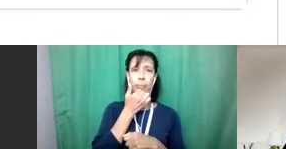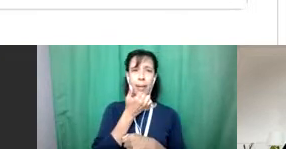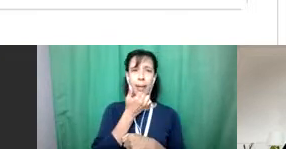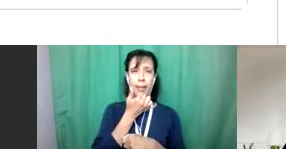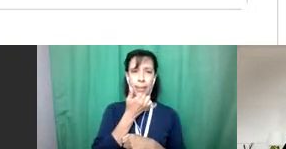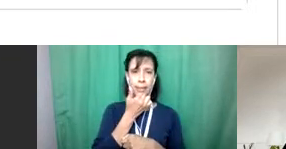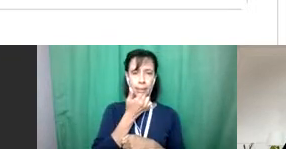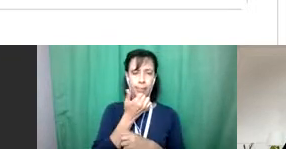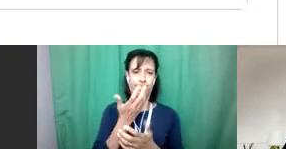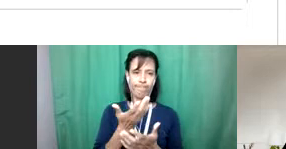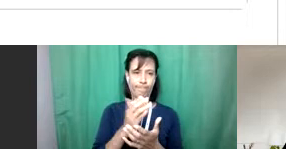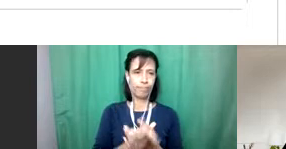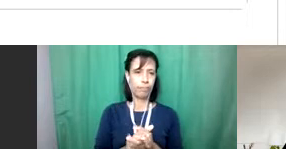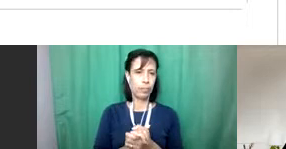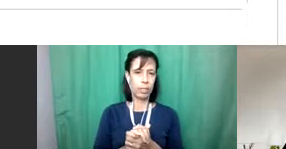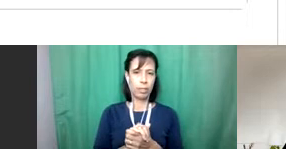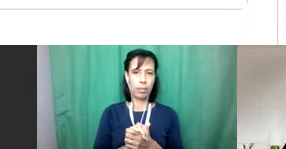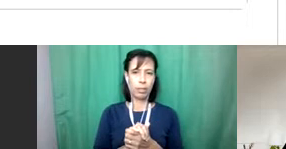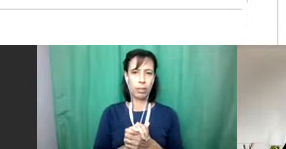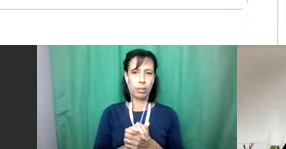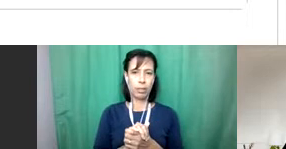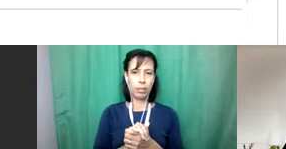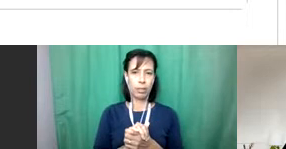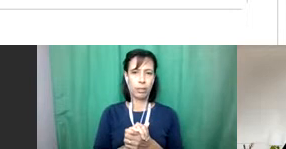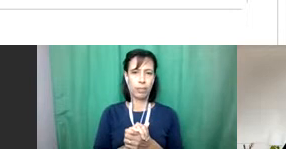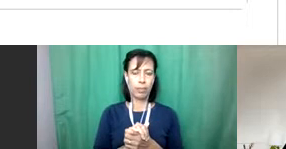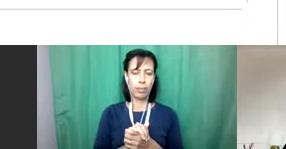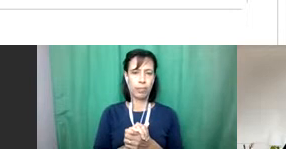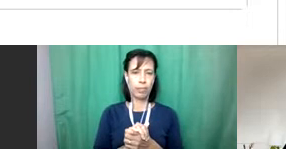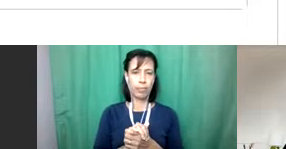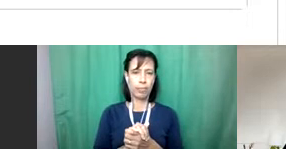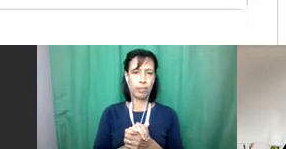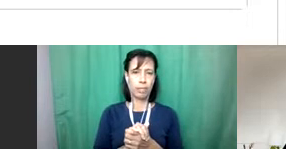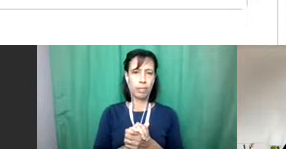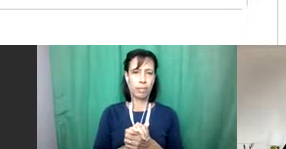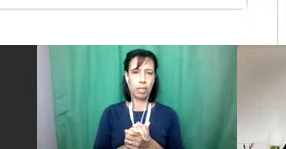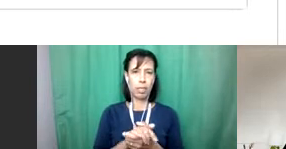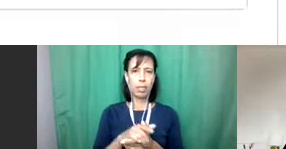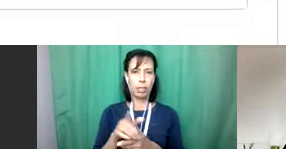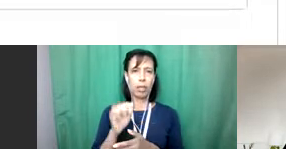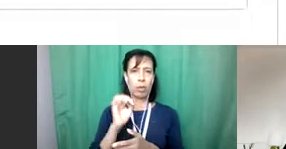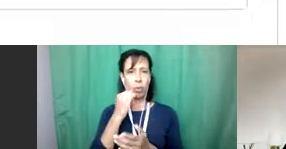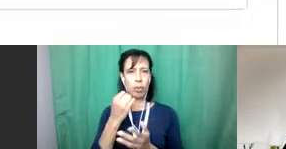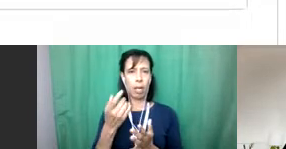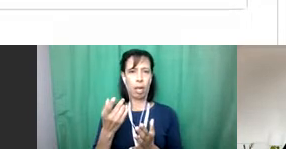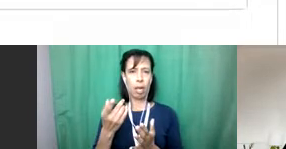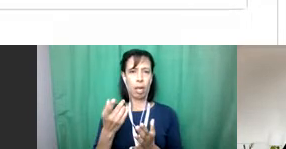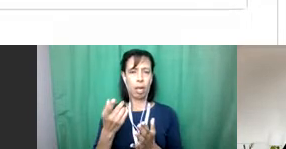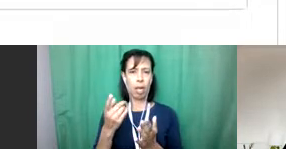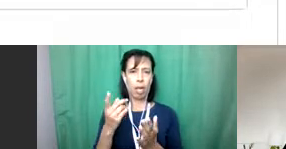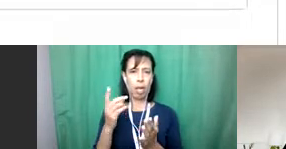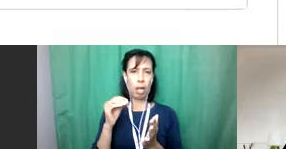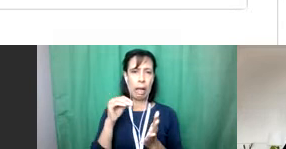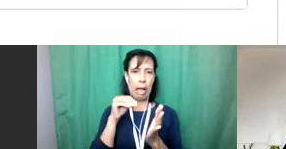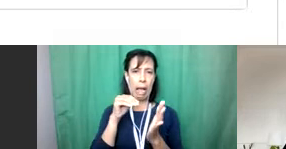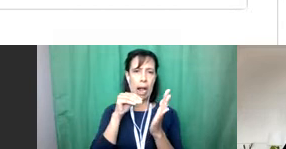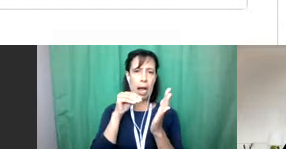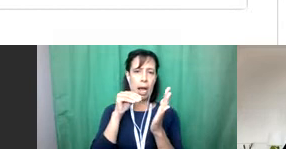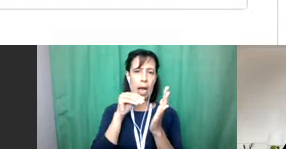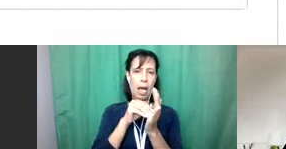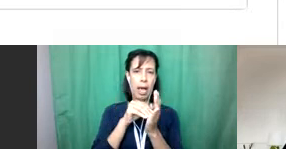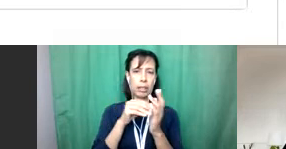I want to look at the title. So I'm going to put in title there, and I'm going to select title there. So